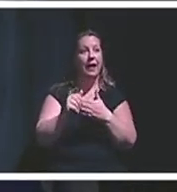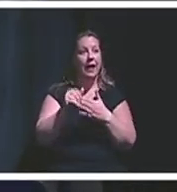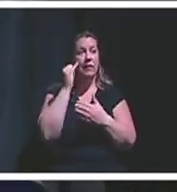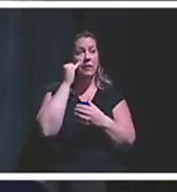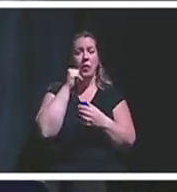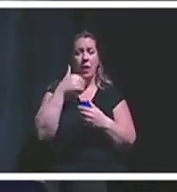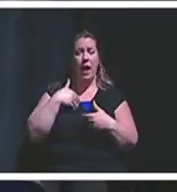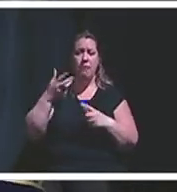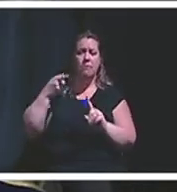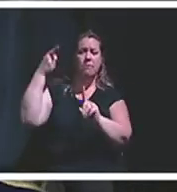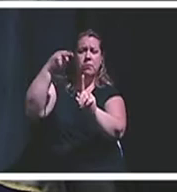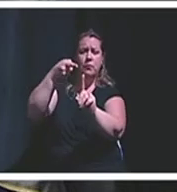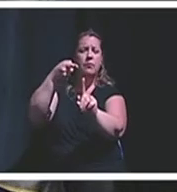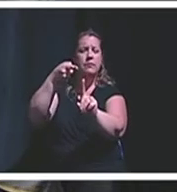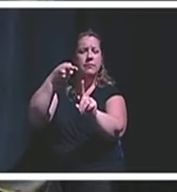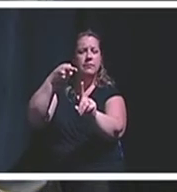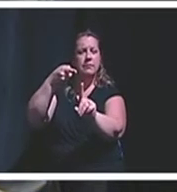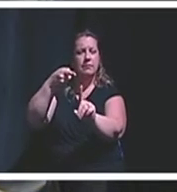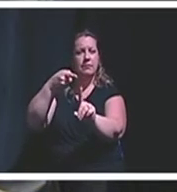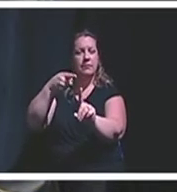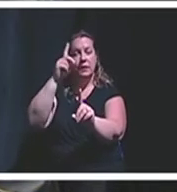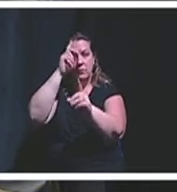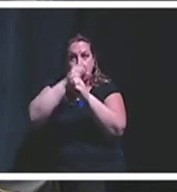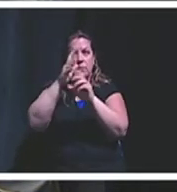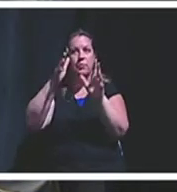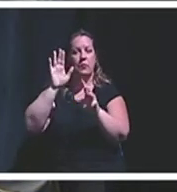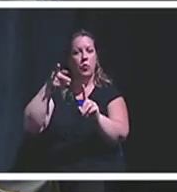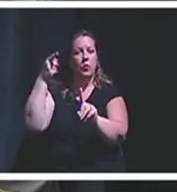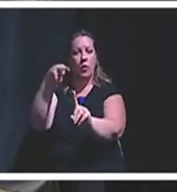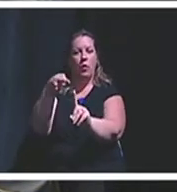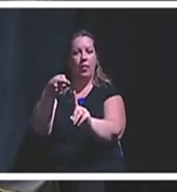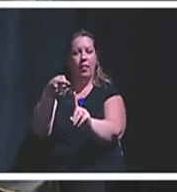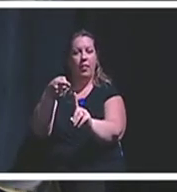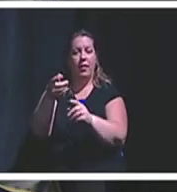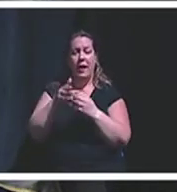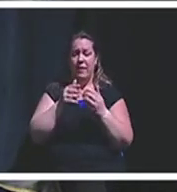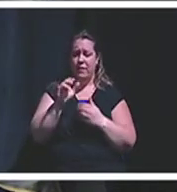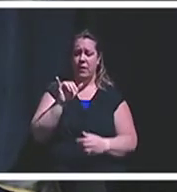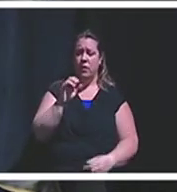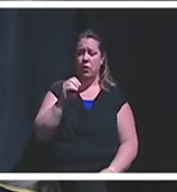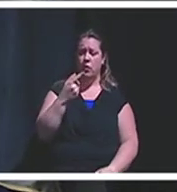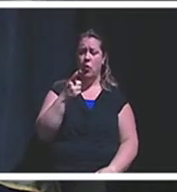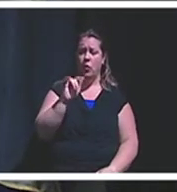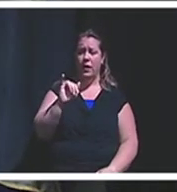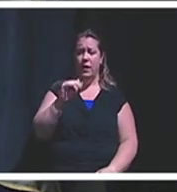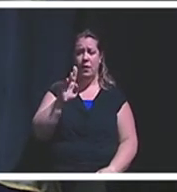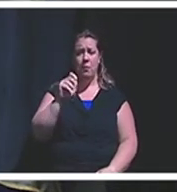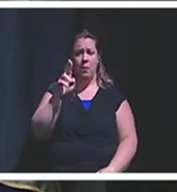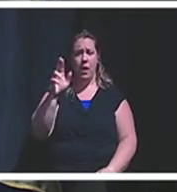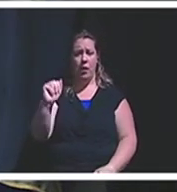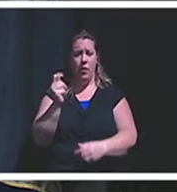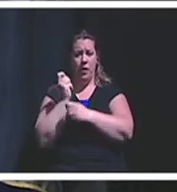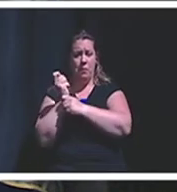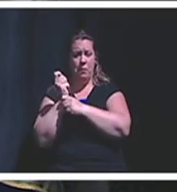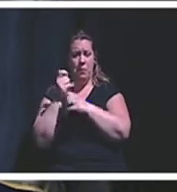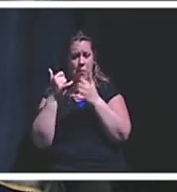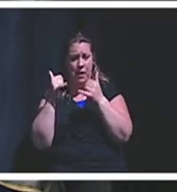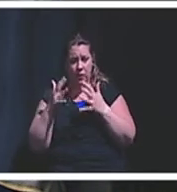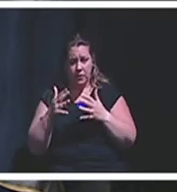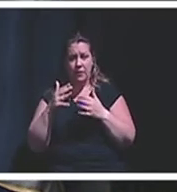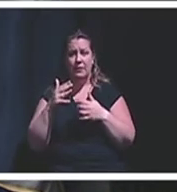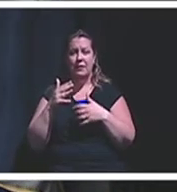in mind, that worthy goal. Even Yogi Berra said, that great philosopher,